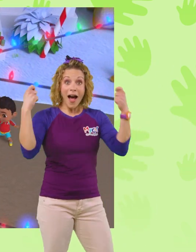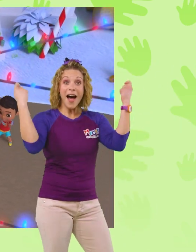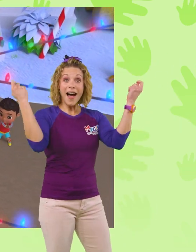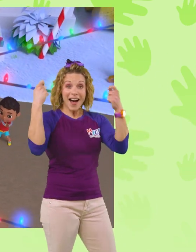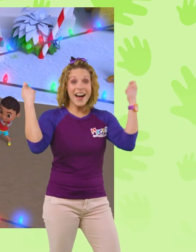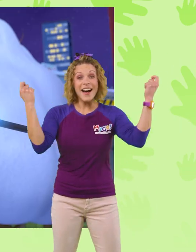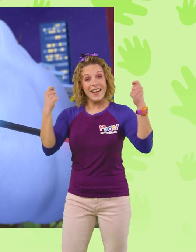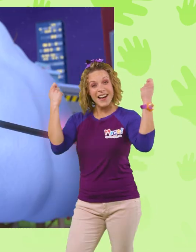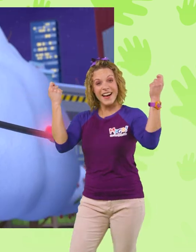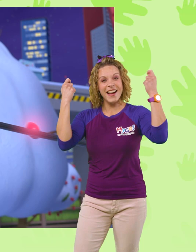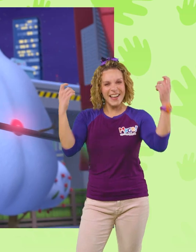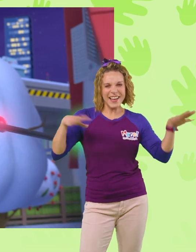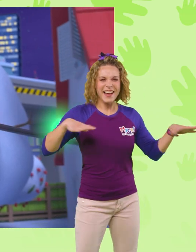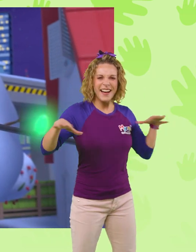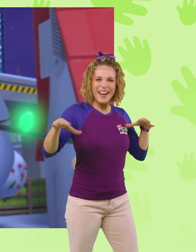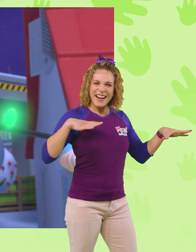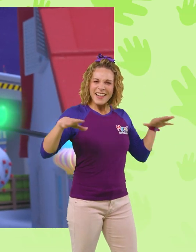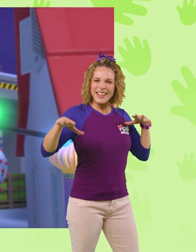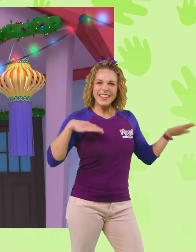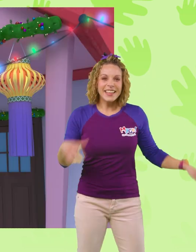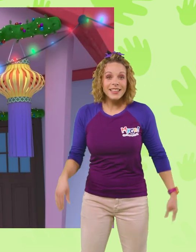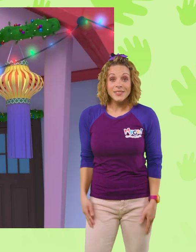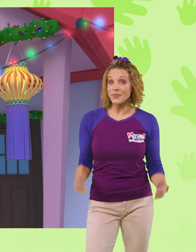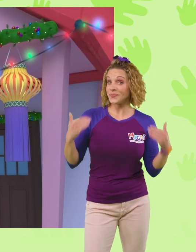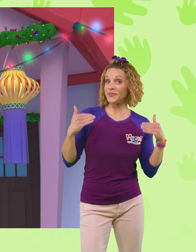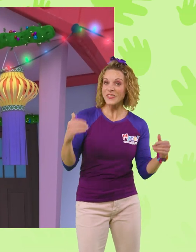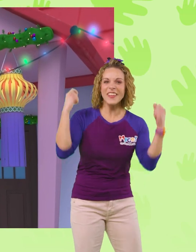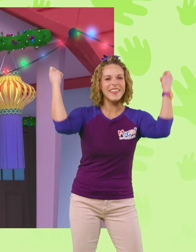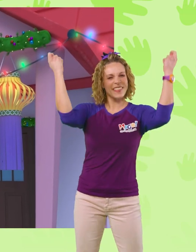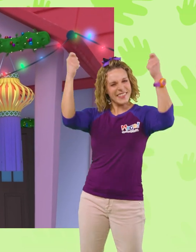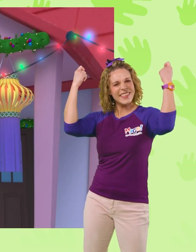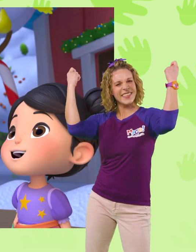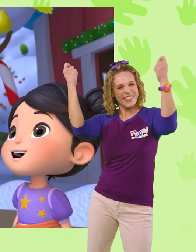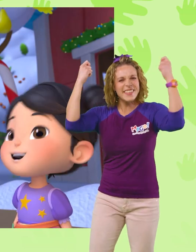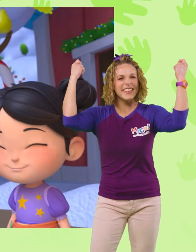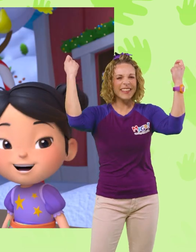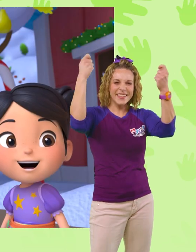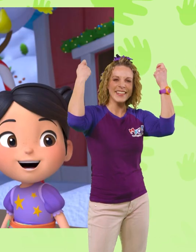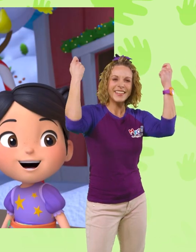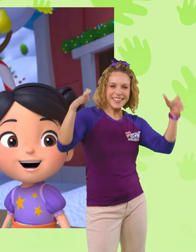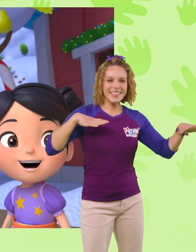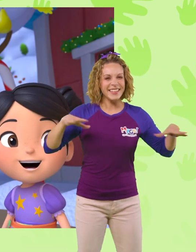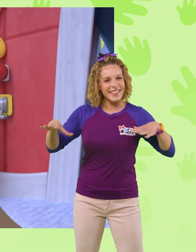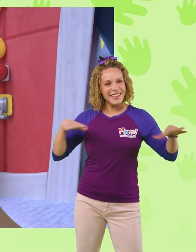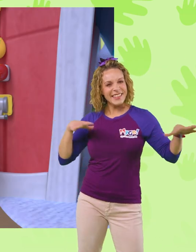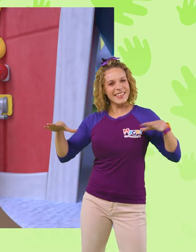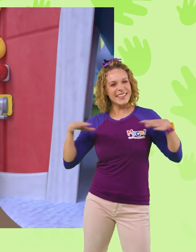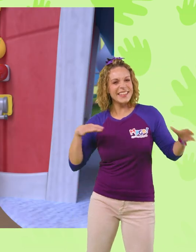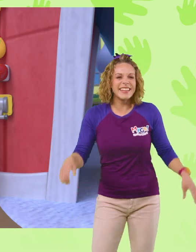holidays. Celebrate the holidays. Let's celebrate the